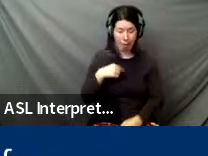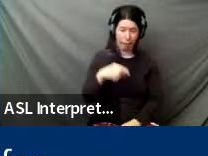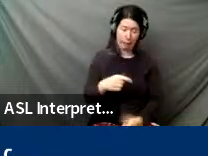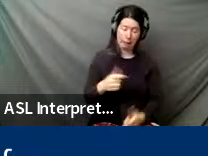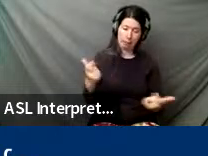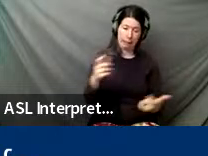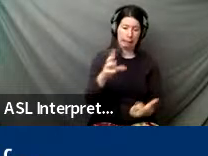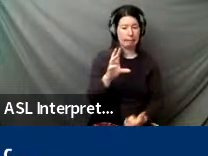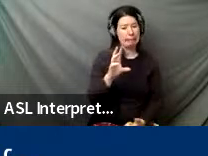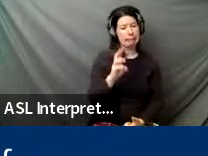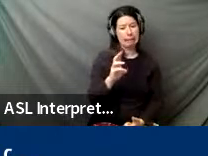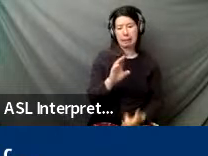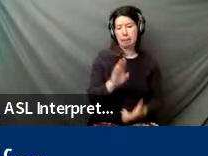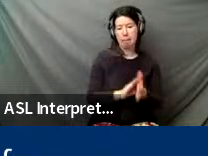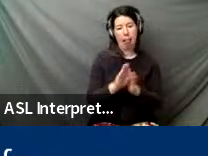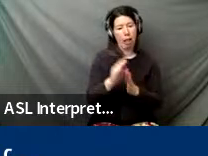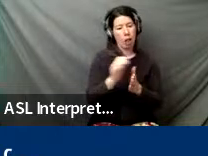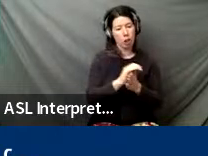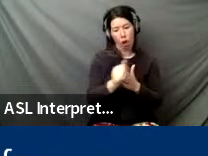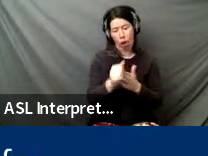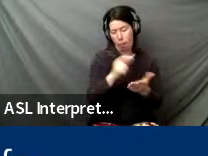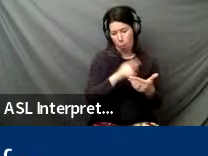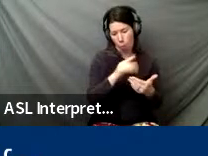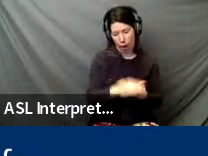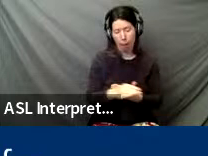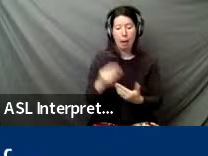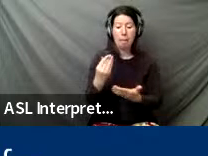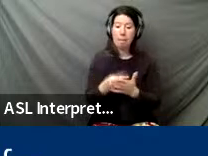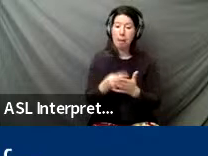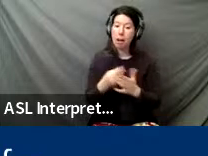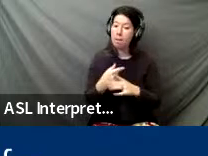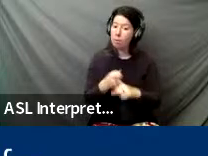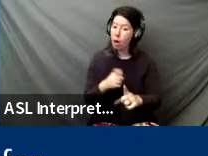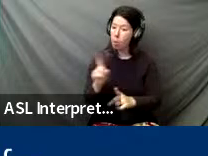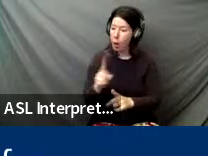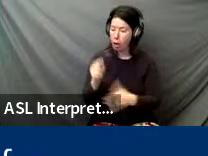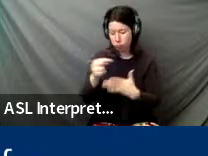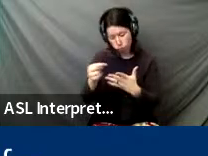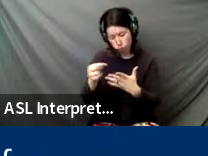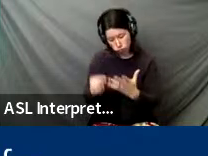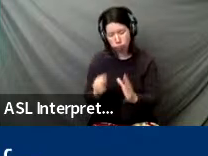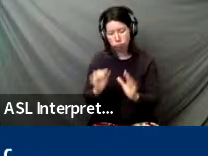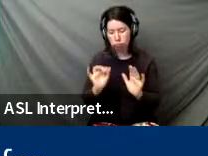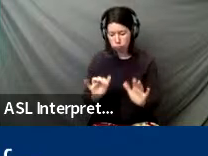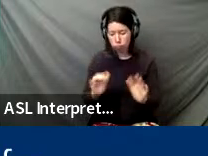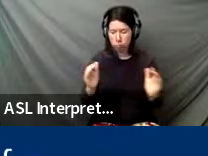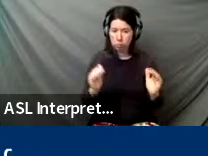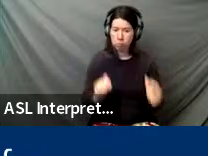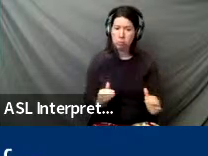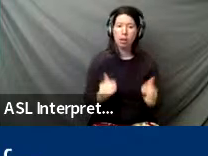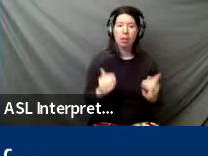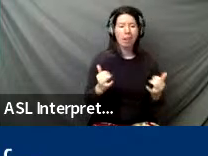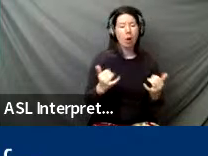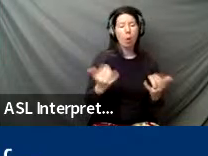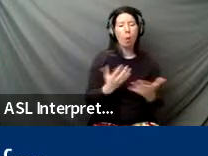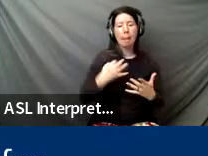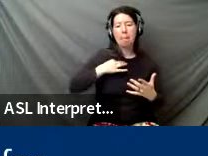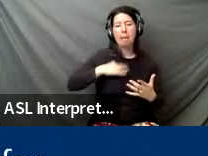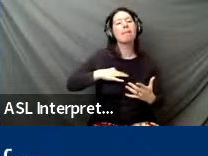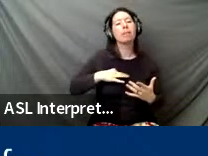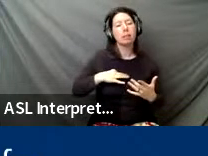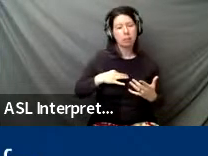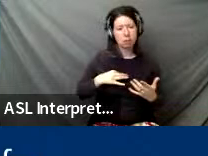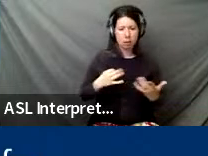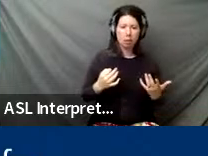some of the sources where funds can come from. What do we get out of this? We wanted to run an economic impact analysis that